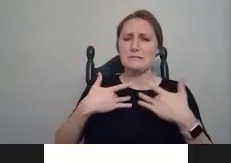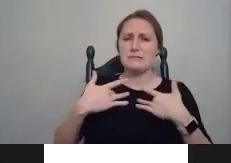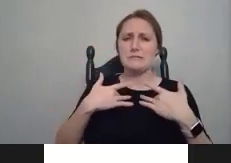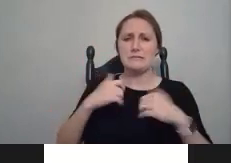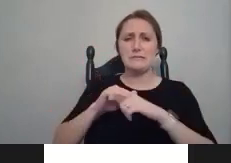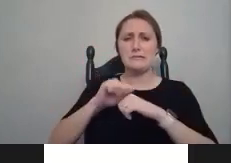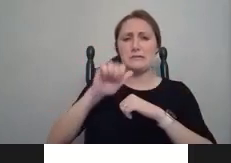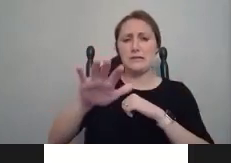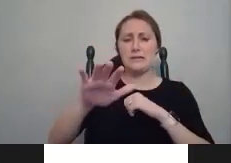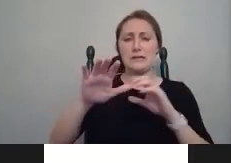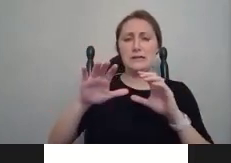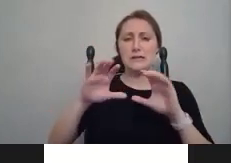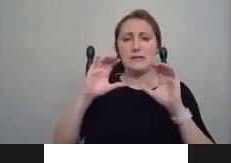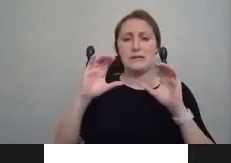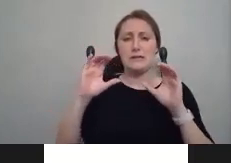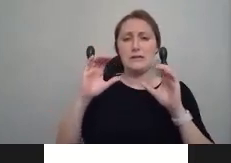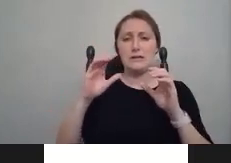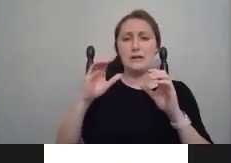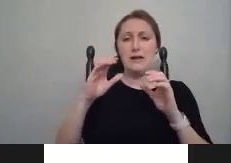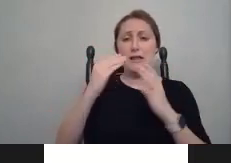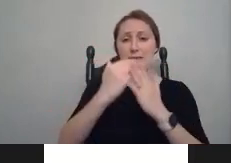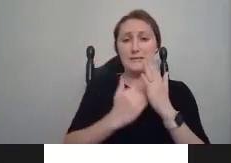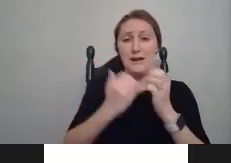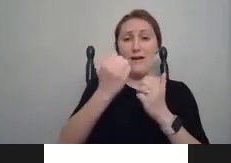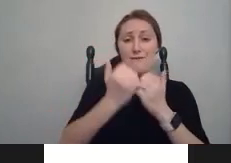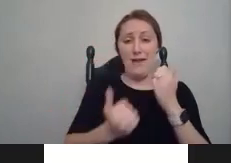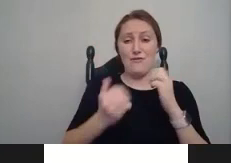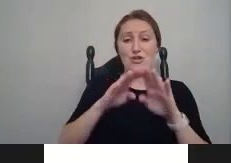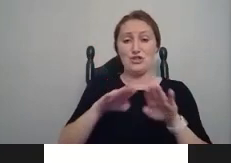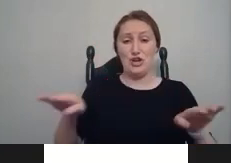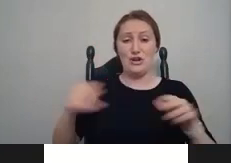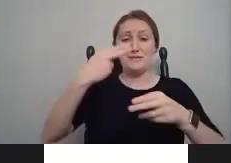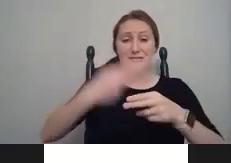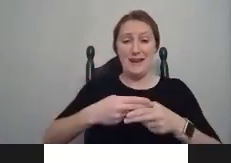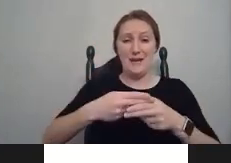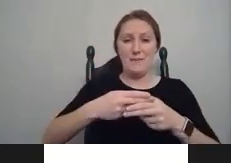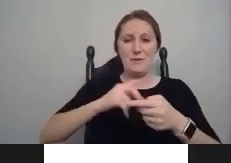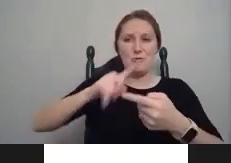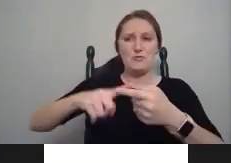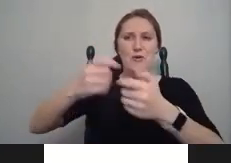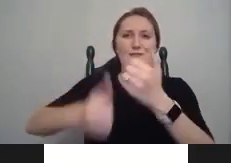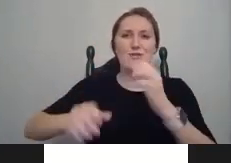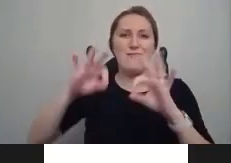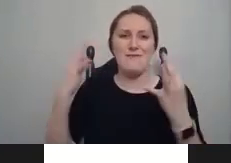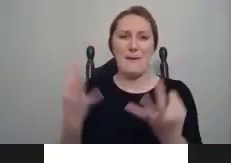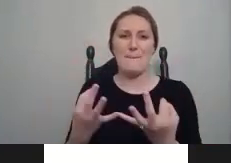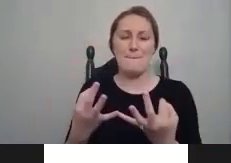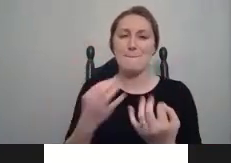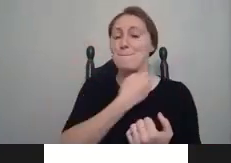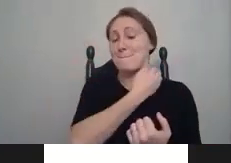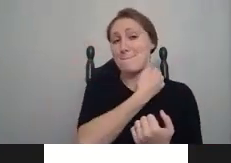a list of every child's name in the mail to every family. To be